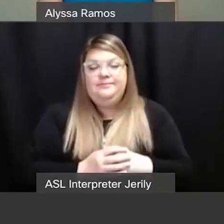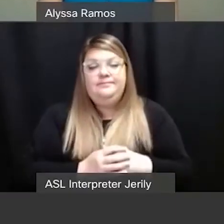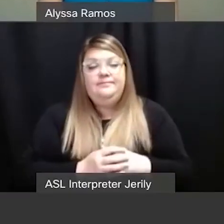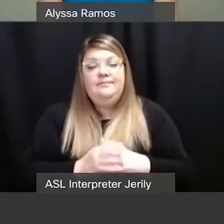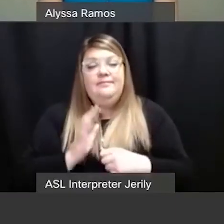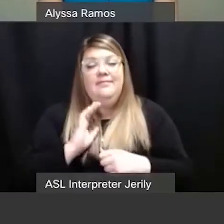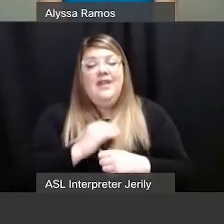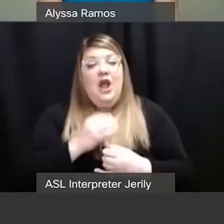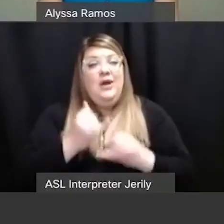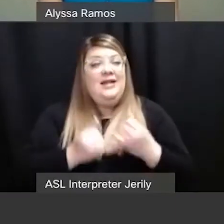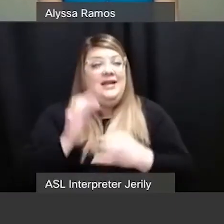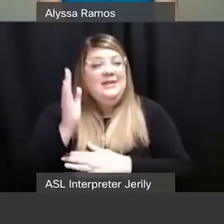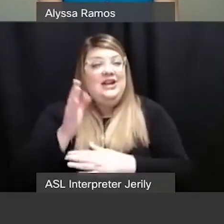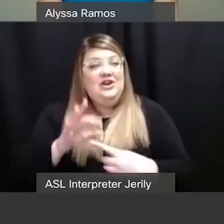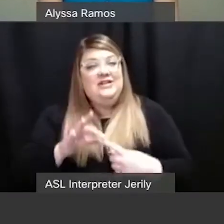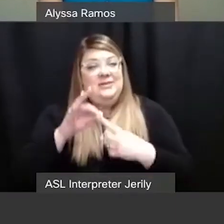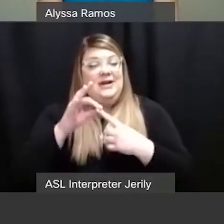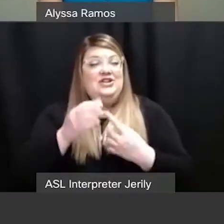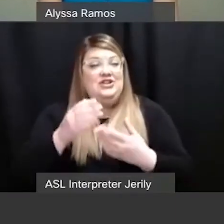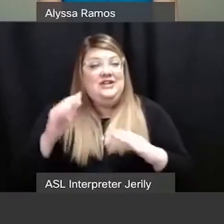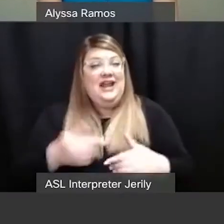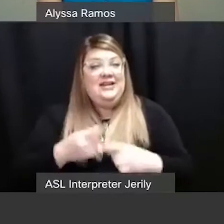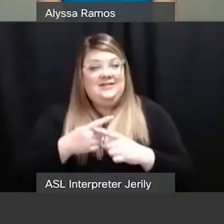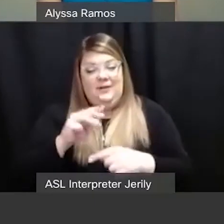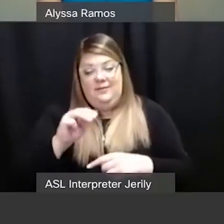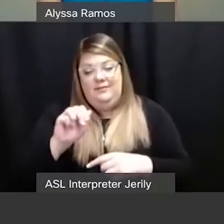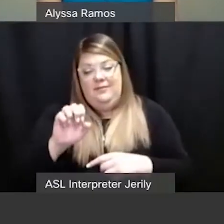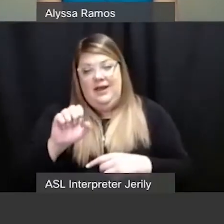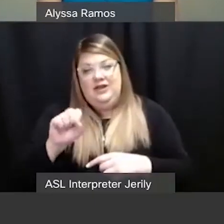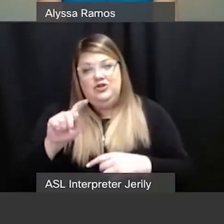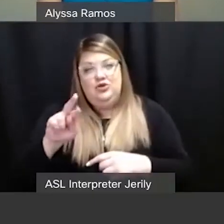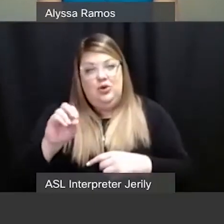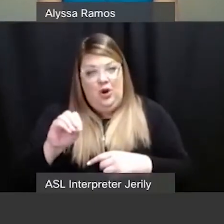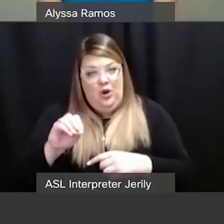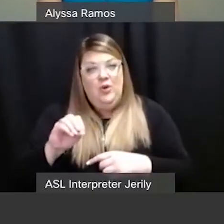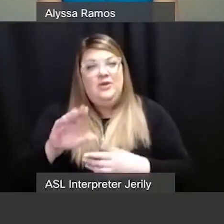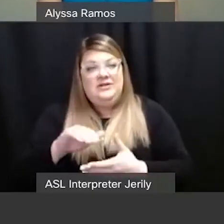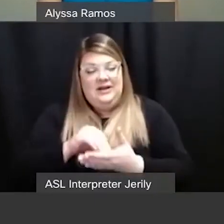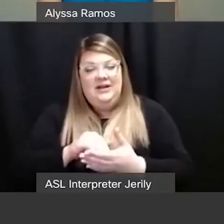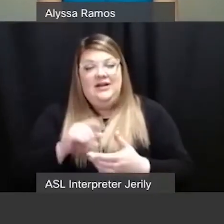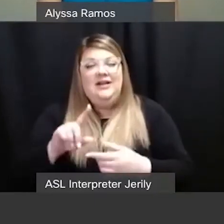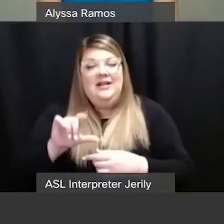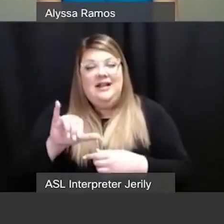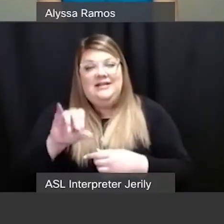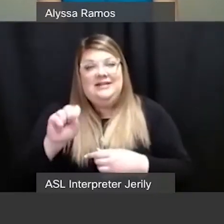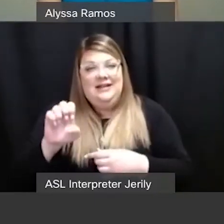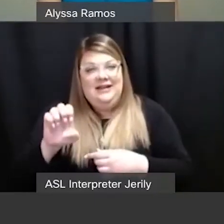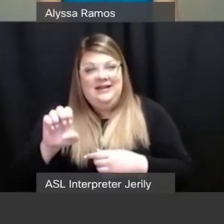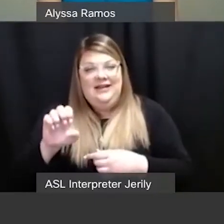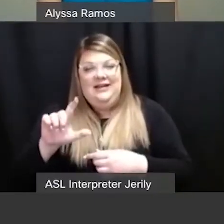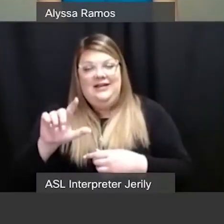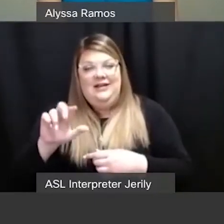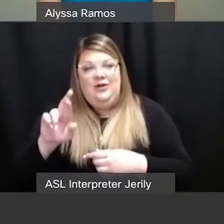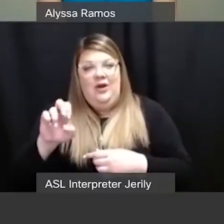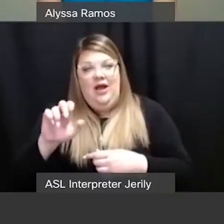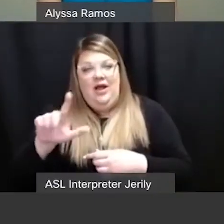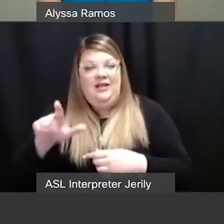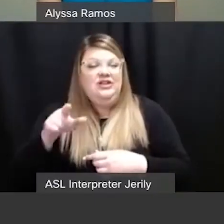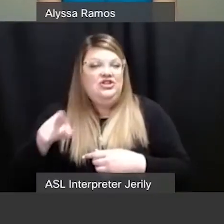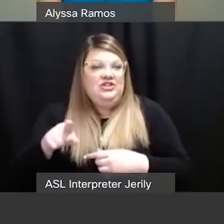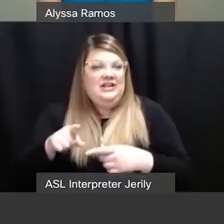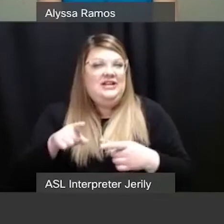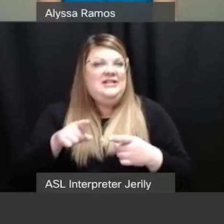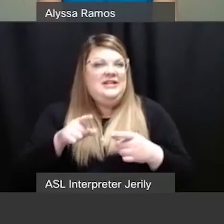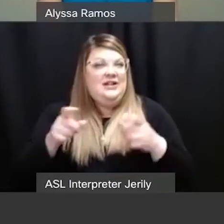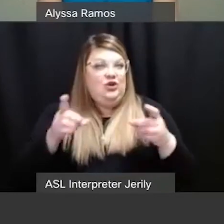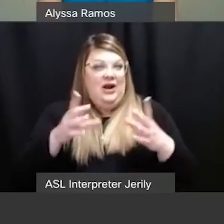is a special guest today from the Maestro Entrepreneur Center. Leslie Rangel is their programs director. She has been with Maestro since